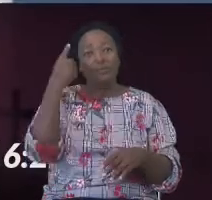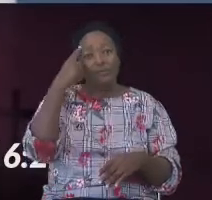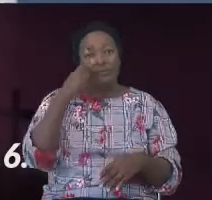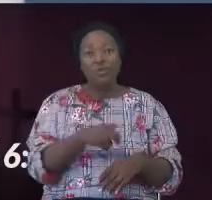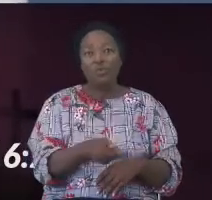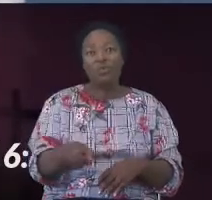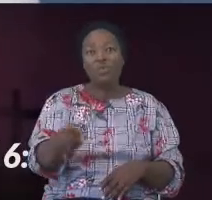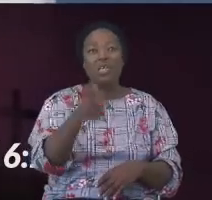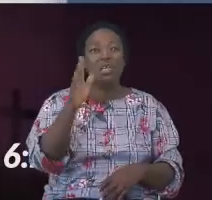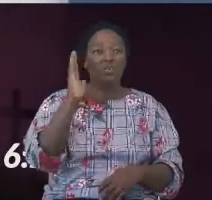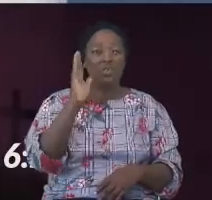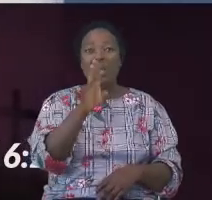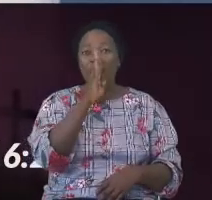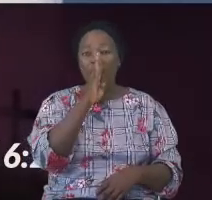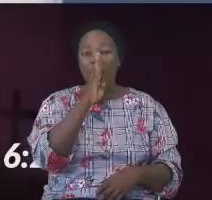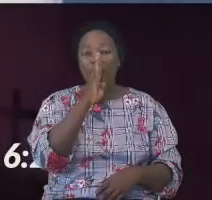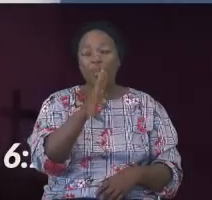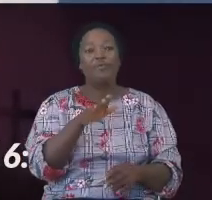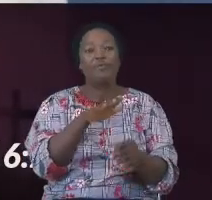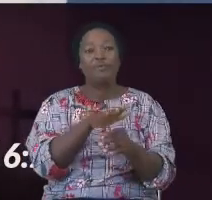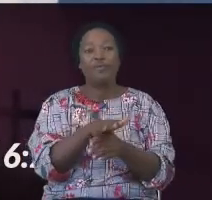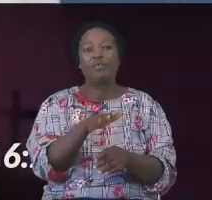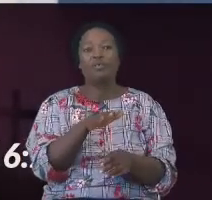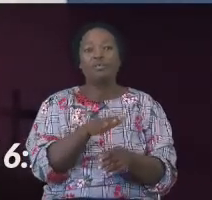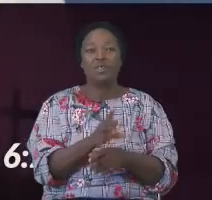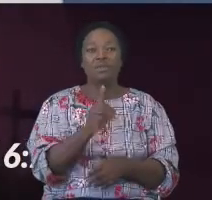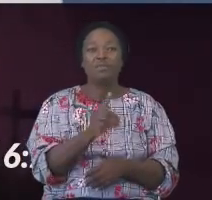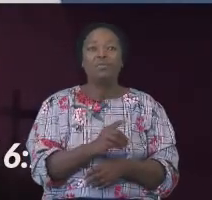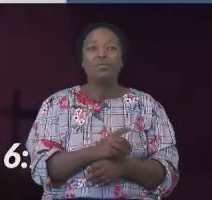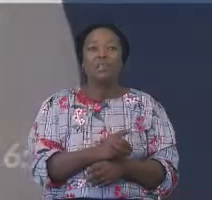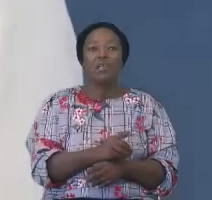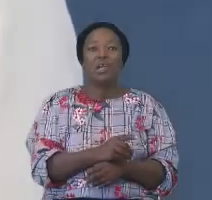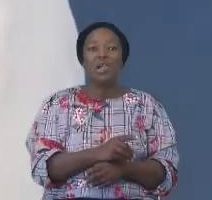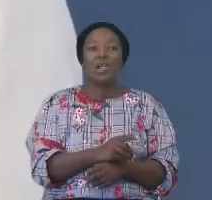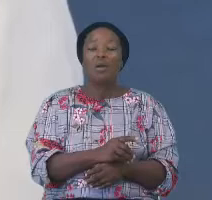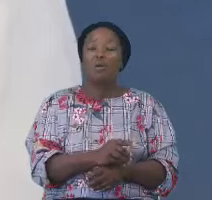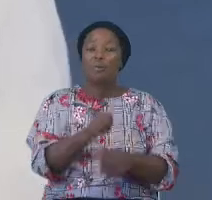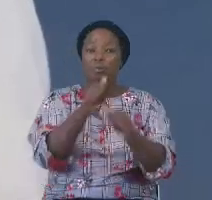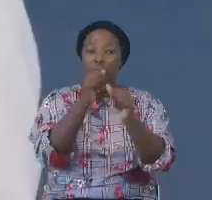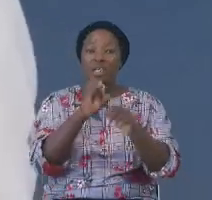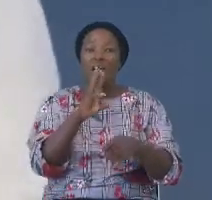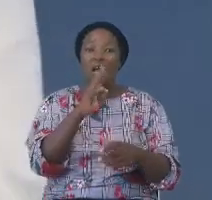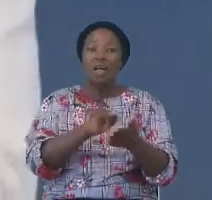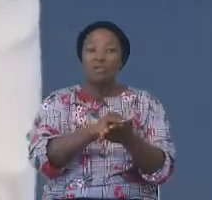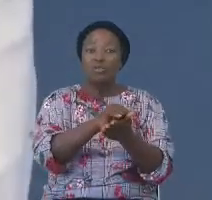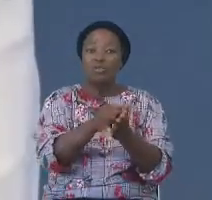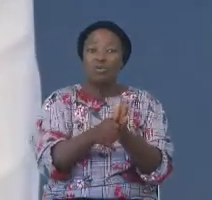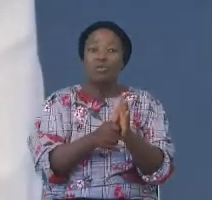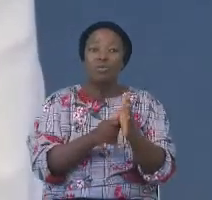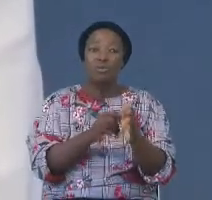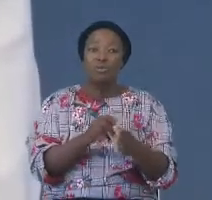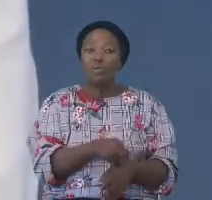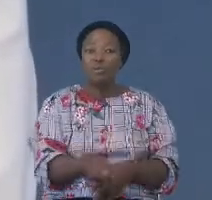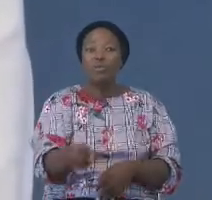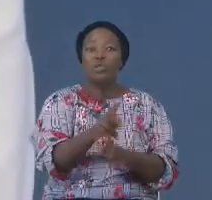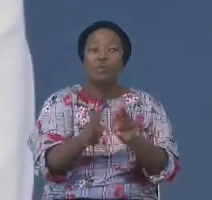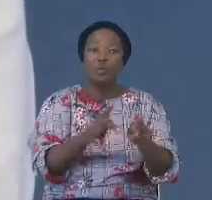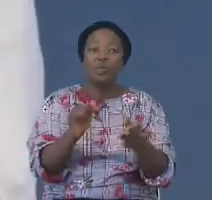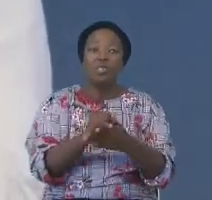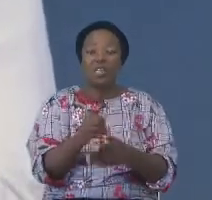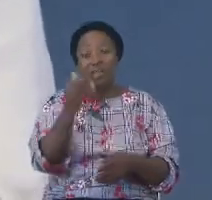thirst after righteousness for thee shall be filled blessed are those